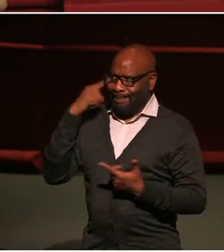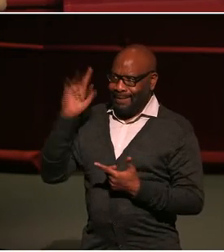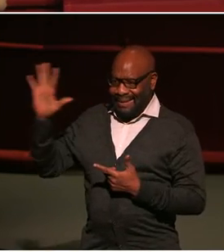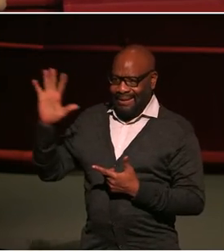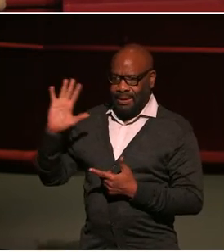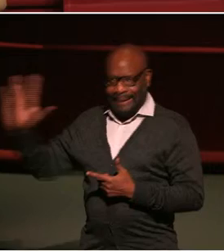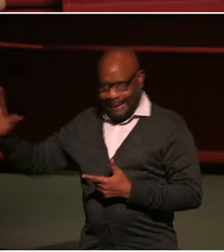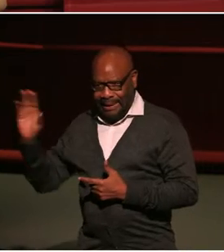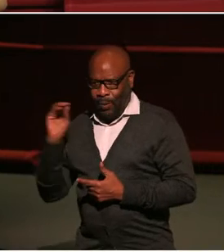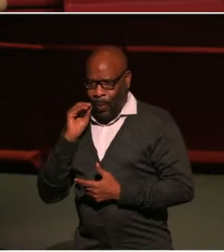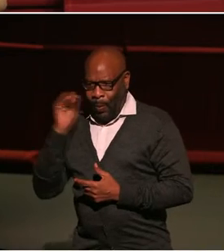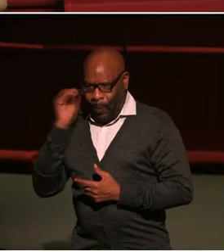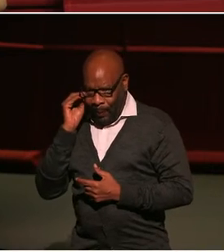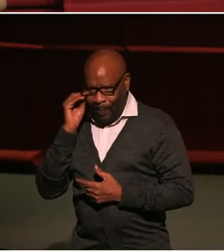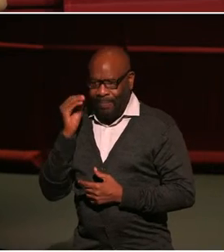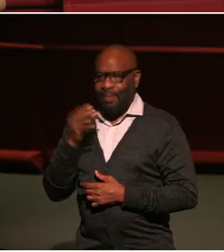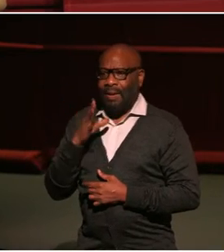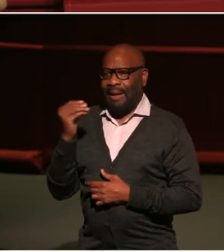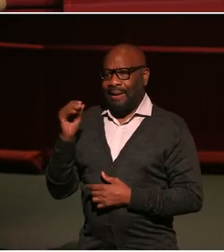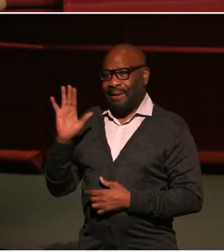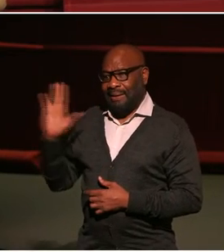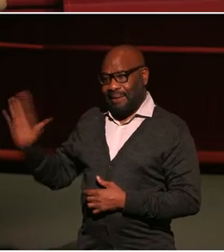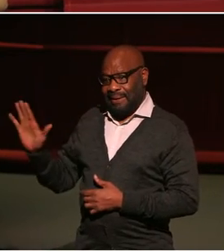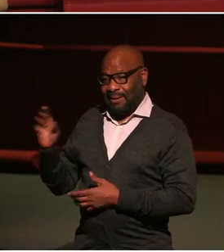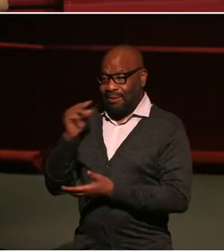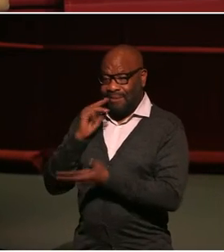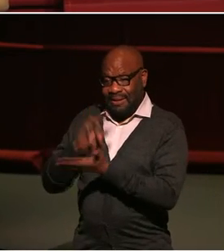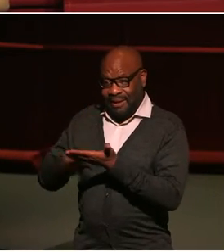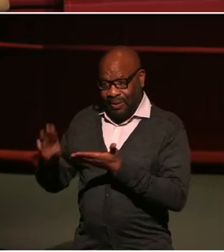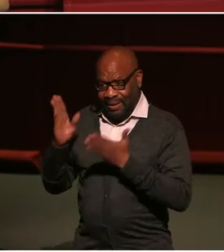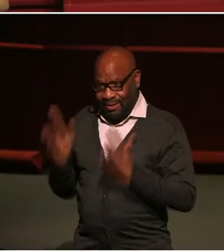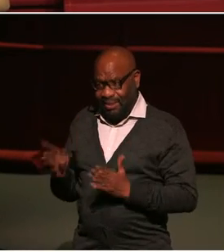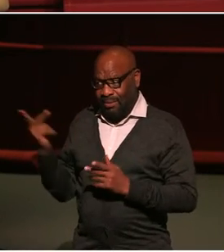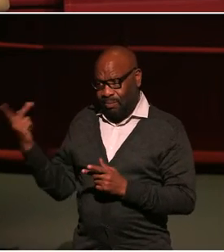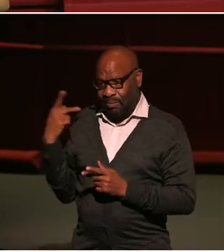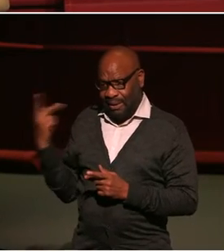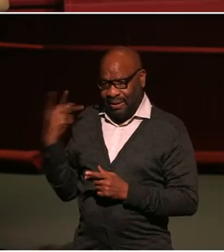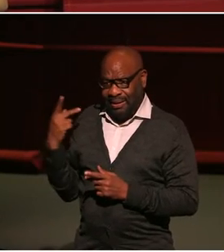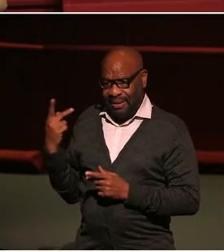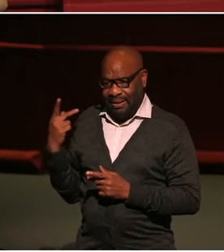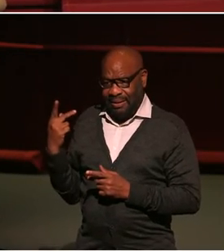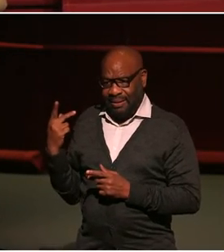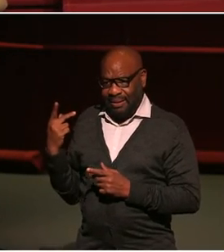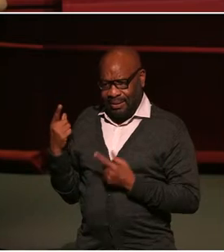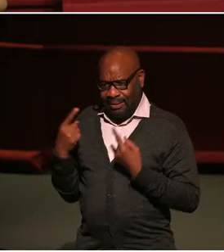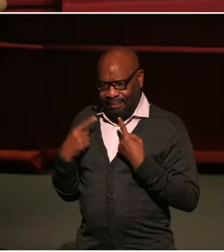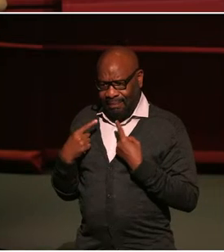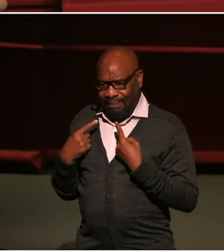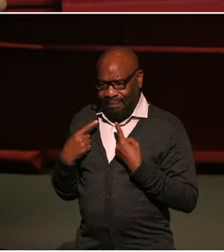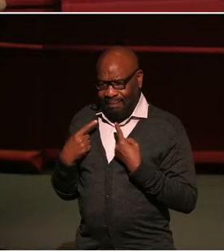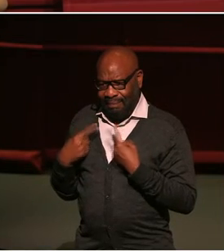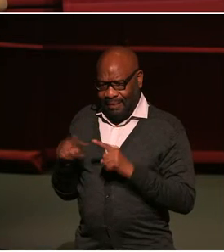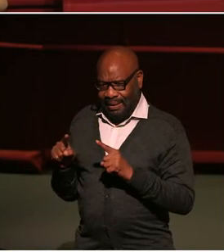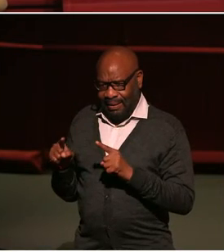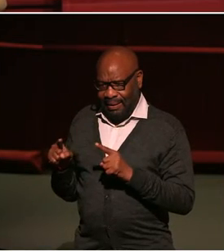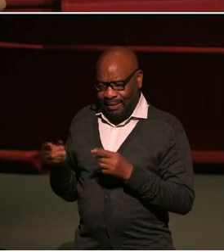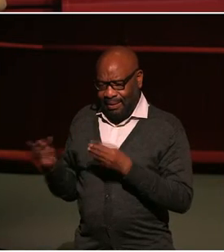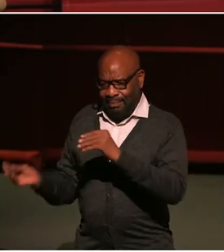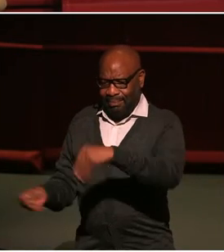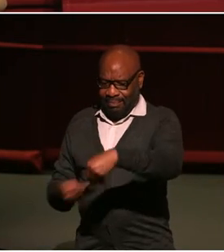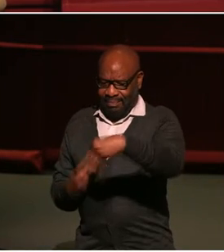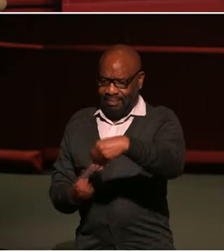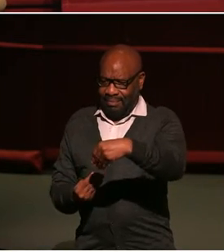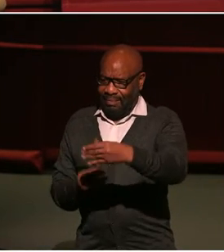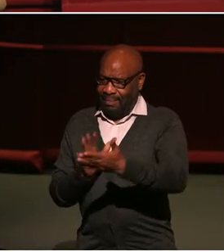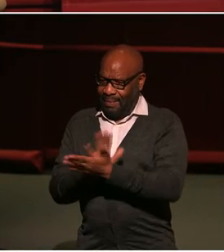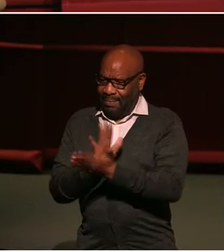and his secretary and I, we finally got that speech. And I guess we took off for